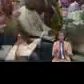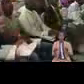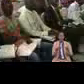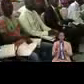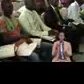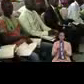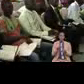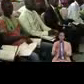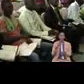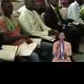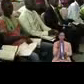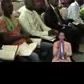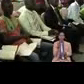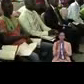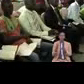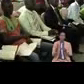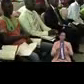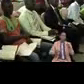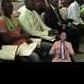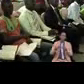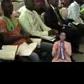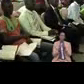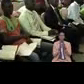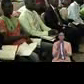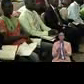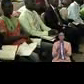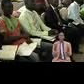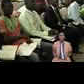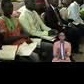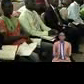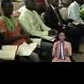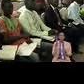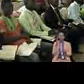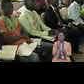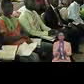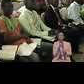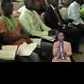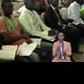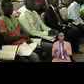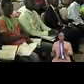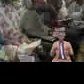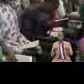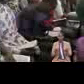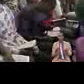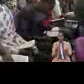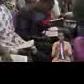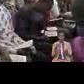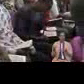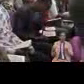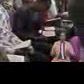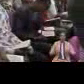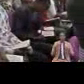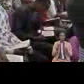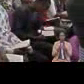in your tongue. Sin will not reign in your activities.